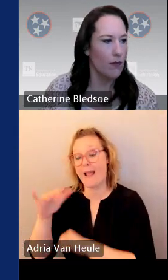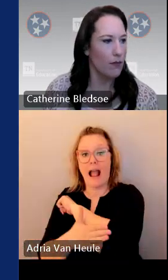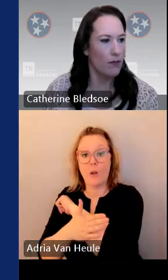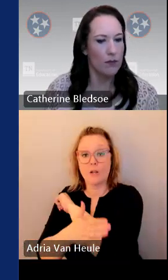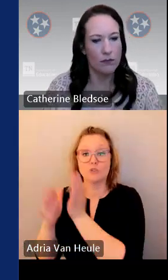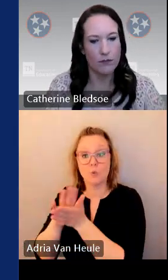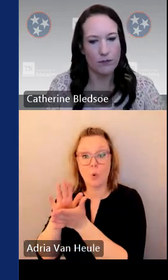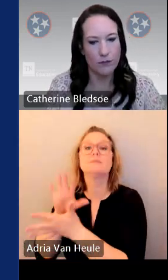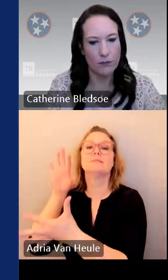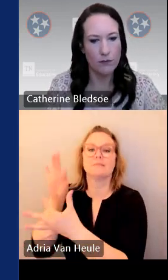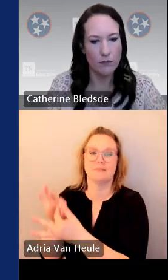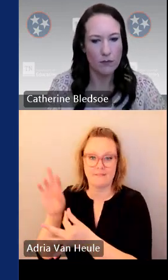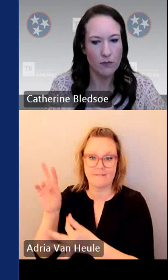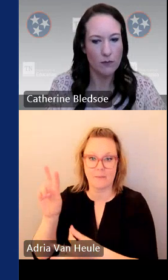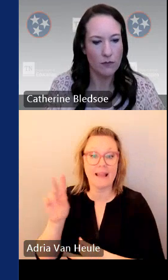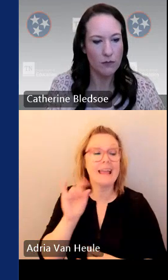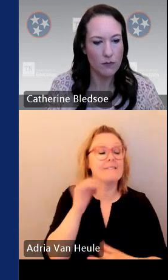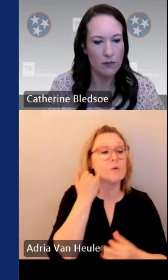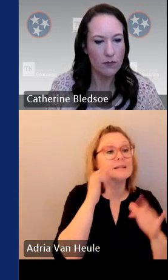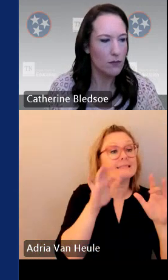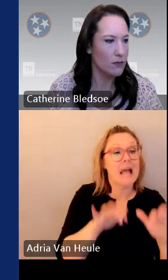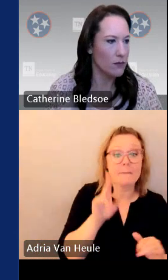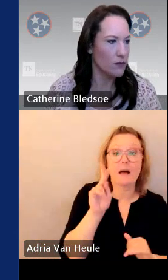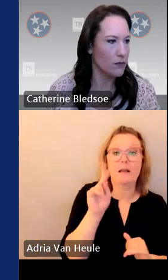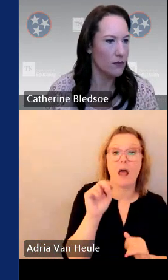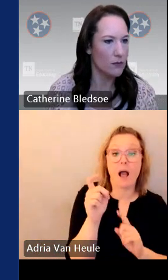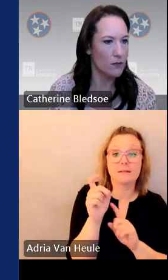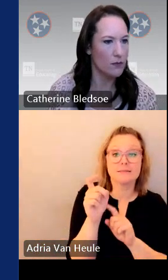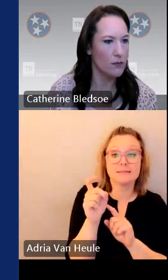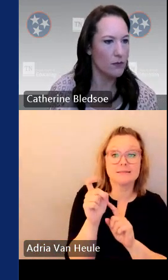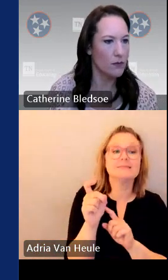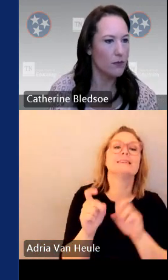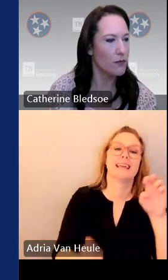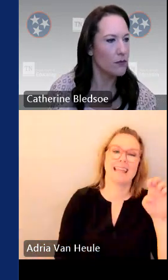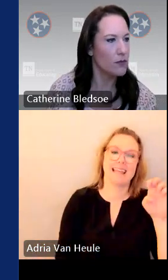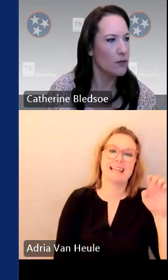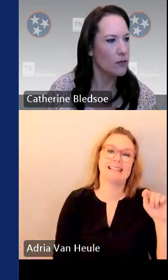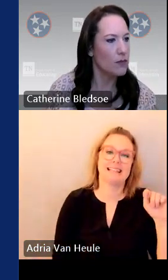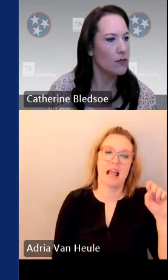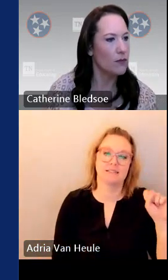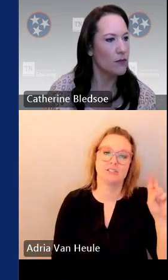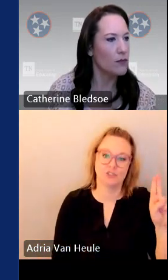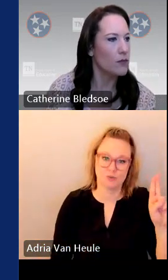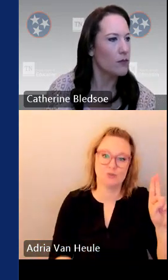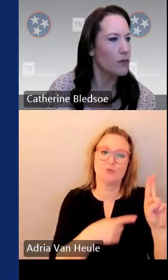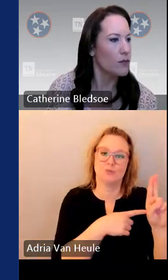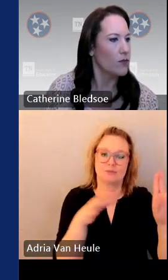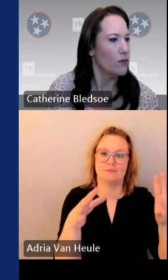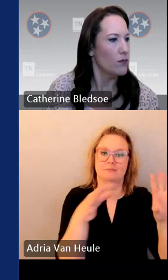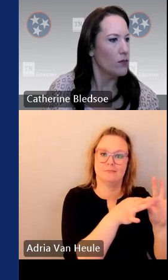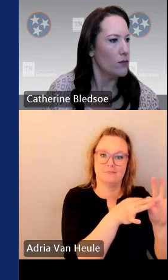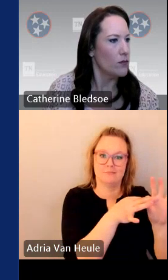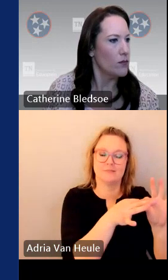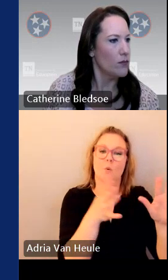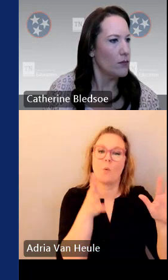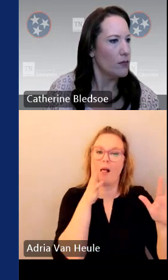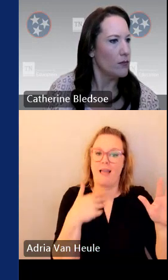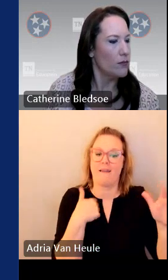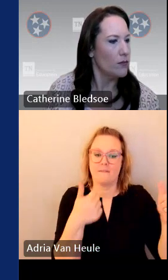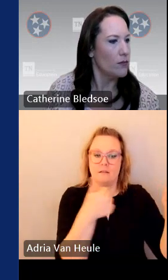type Knox County Schools, you'll notice it's a different link and they are with ETSU and it says it's such. So you don't need to stress too much